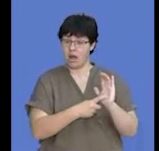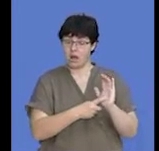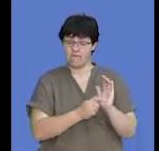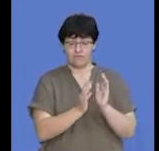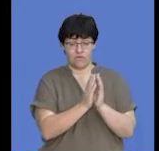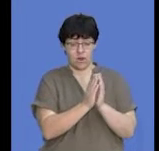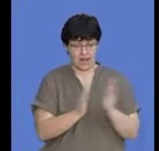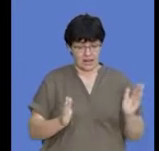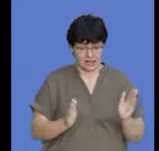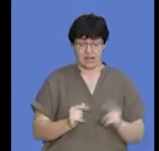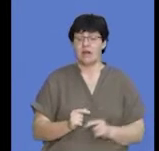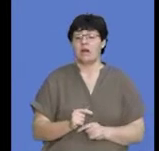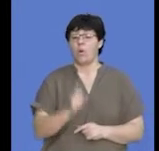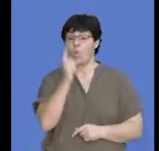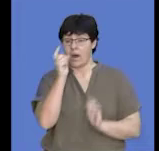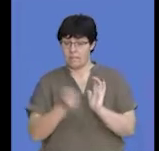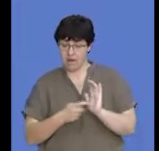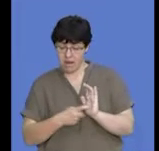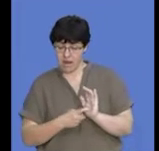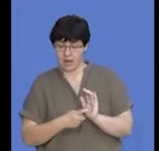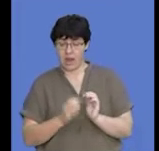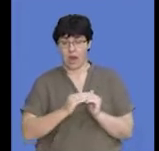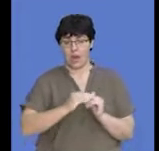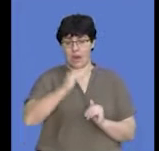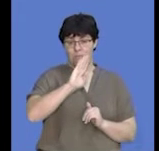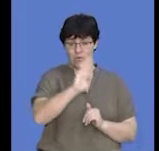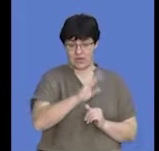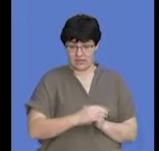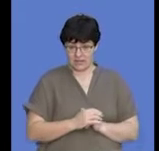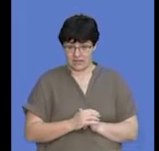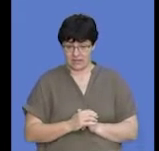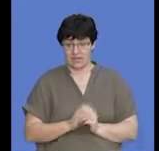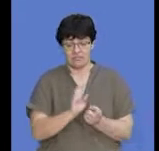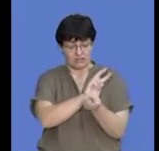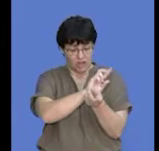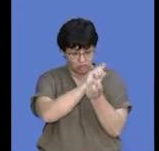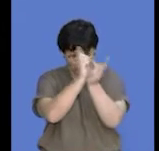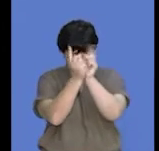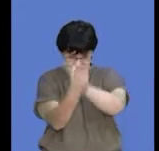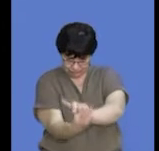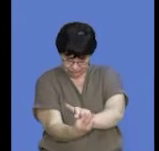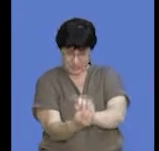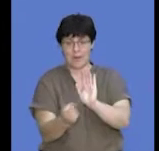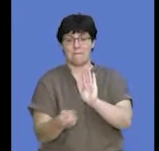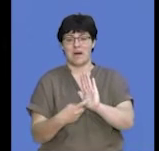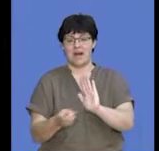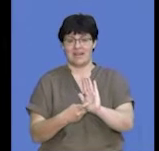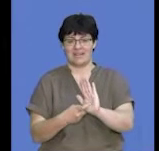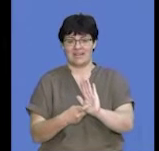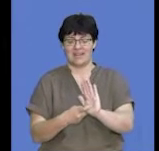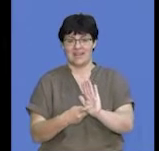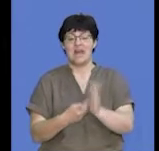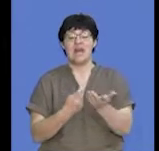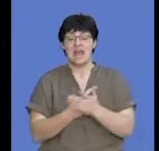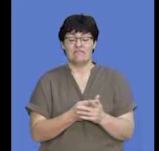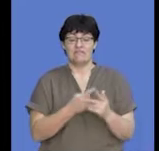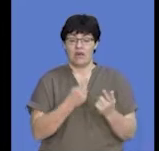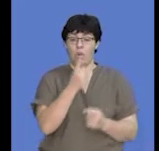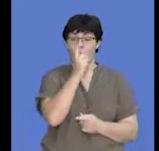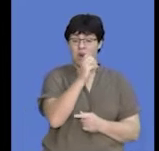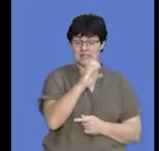length, 1 mark for the breadth, 1 mark for the conversion. The moment I multiply 1 centimeter